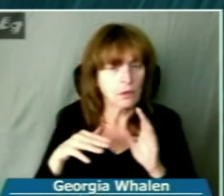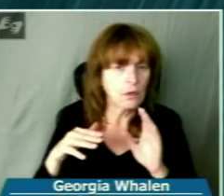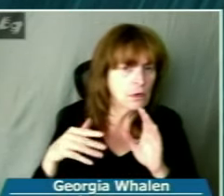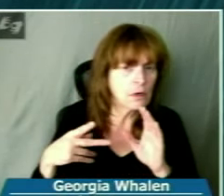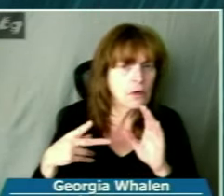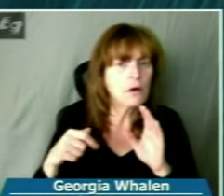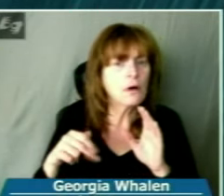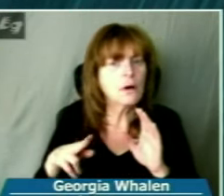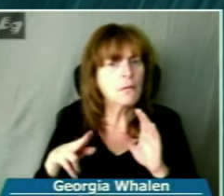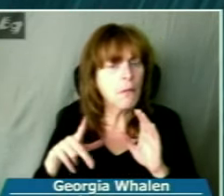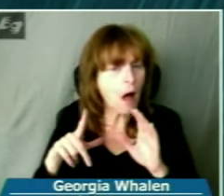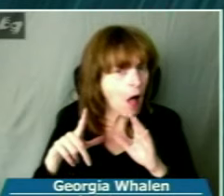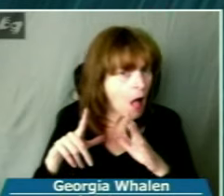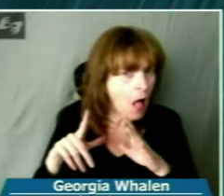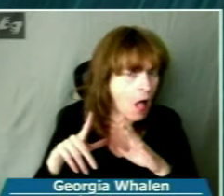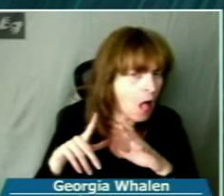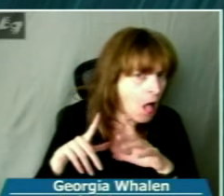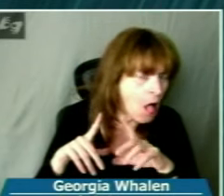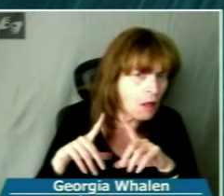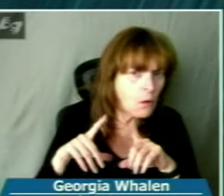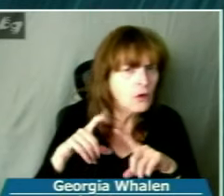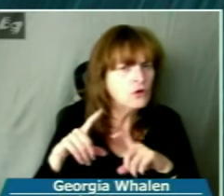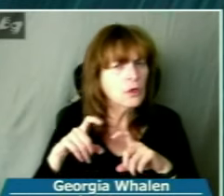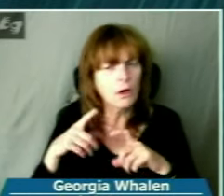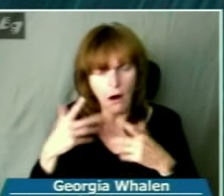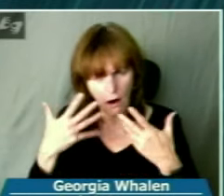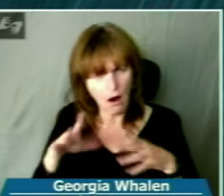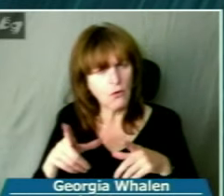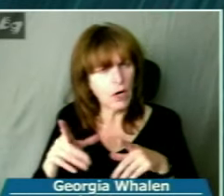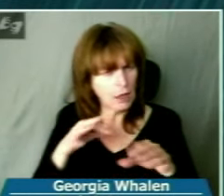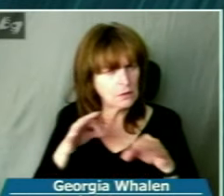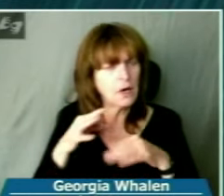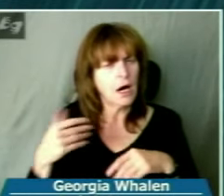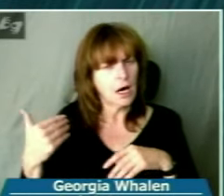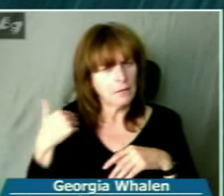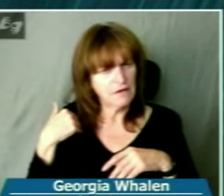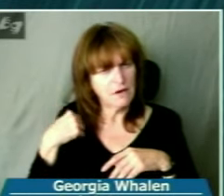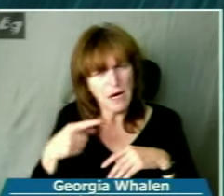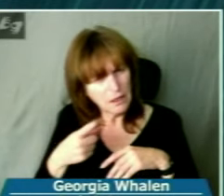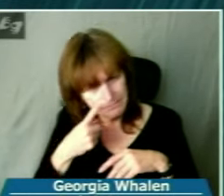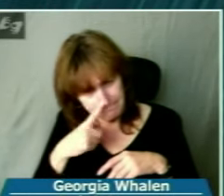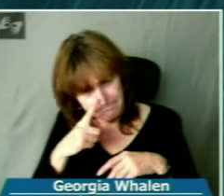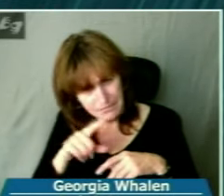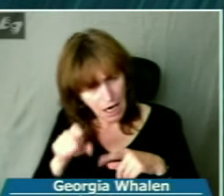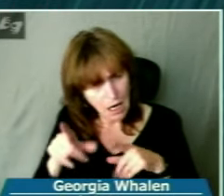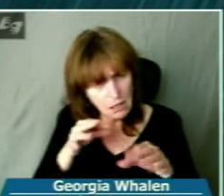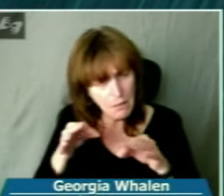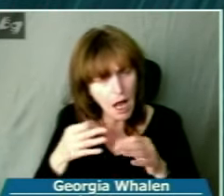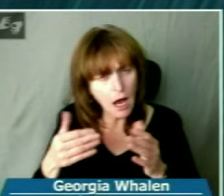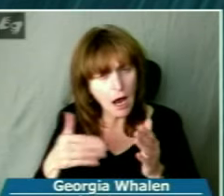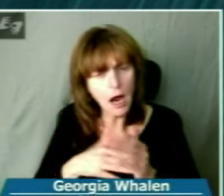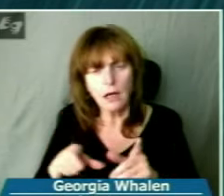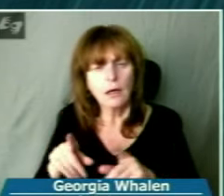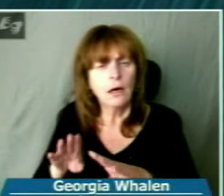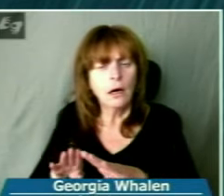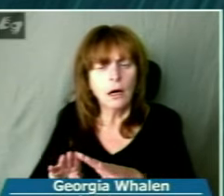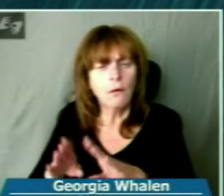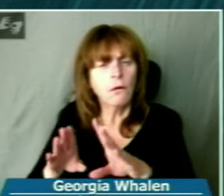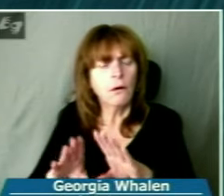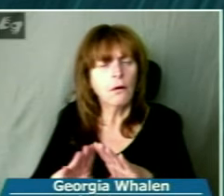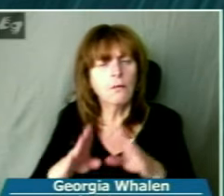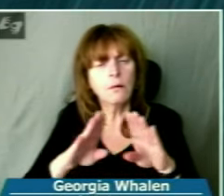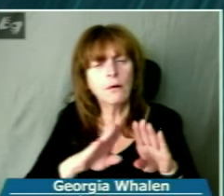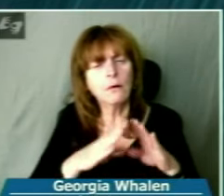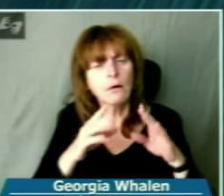in. I know you've kind of alluded to this a little bit earlier in regards to reopening Hamilton and Ontario. And it sounds like tomorrow